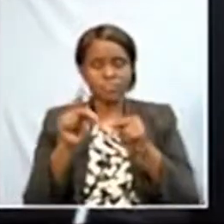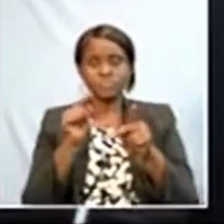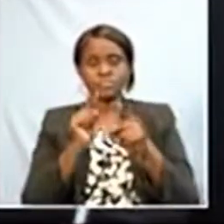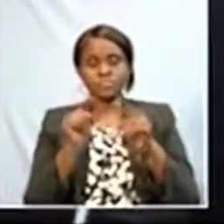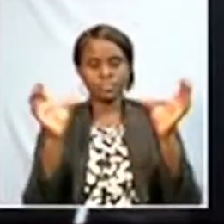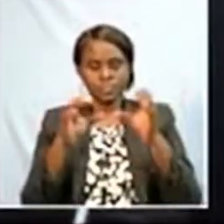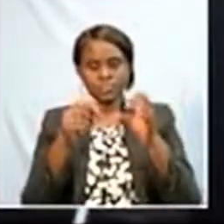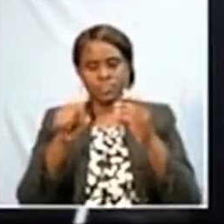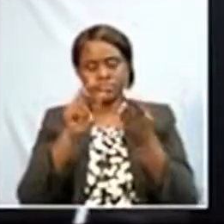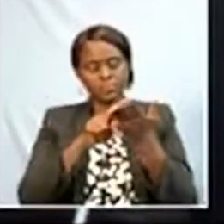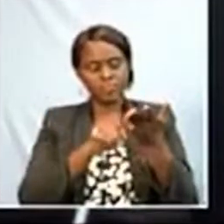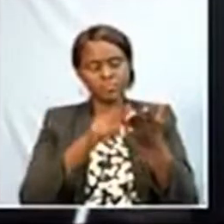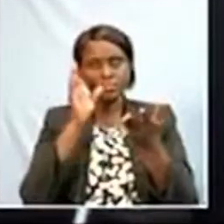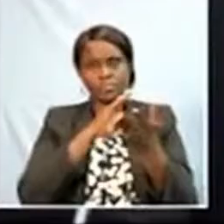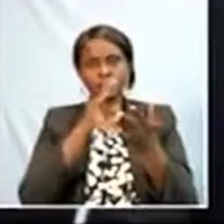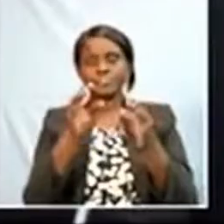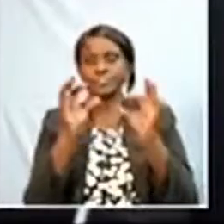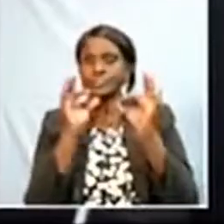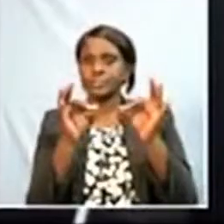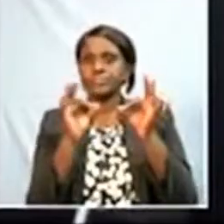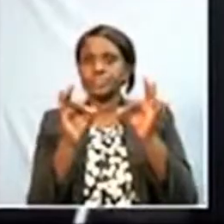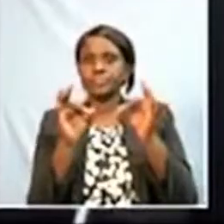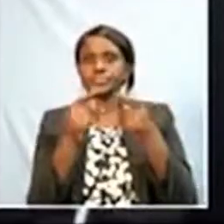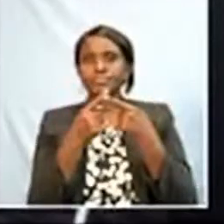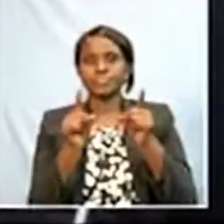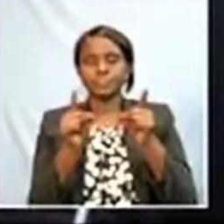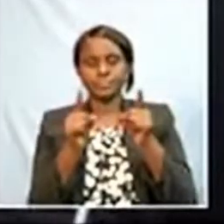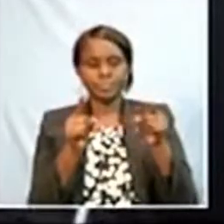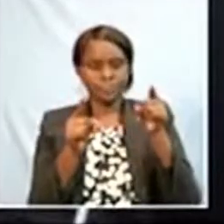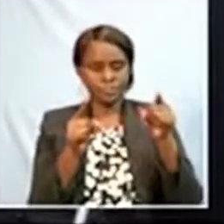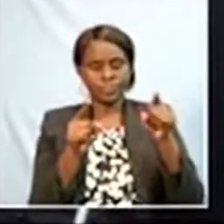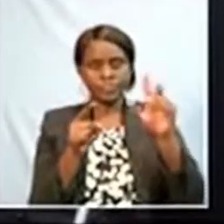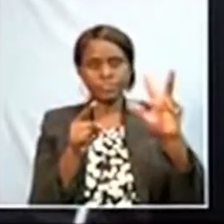the council recorded a favorable variance of